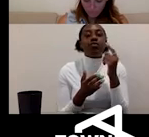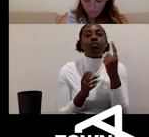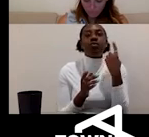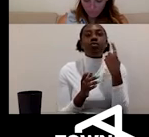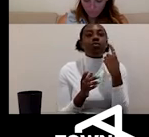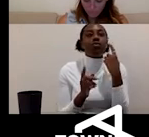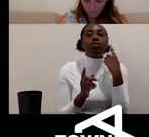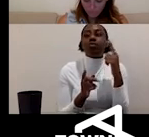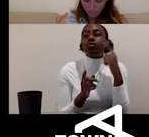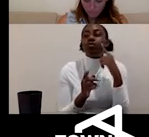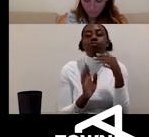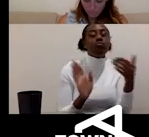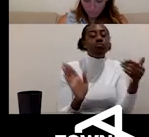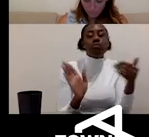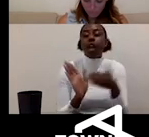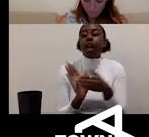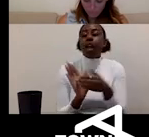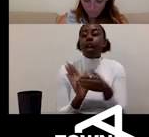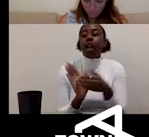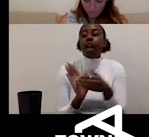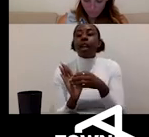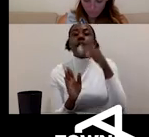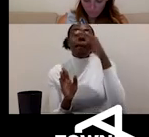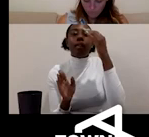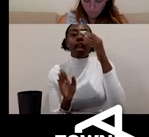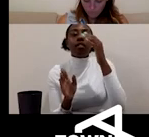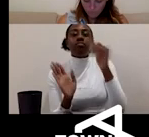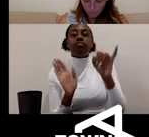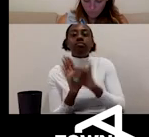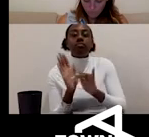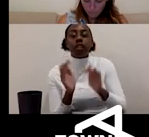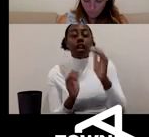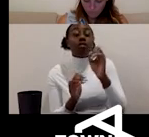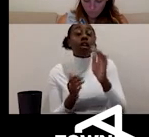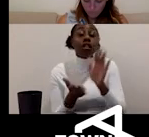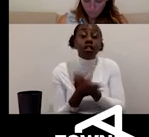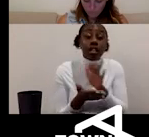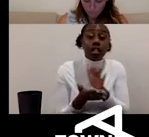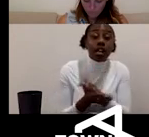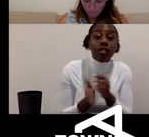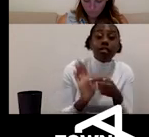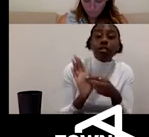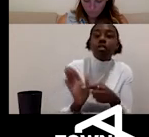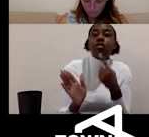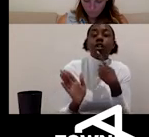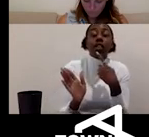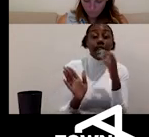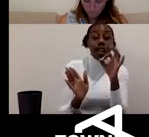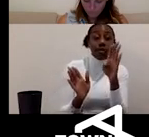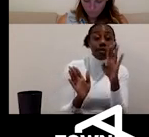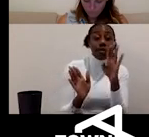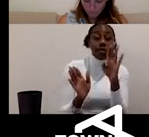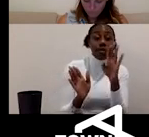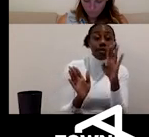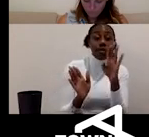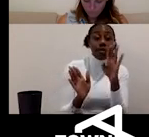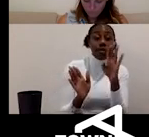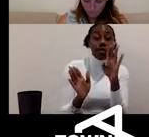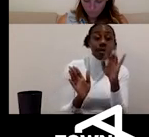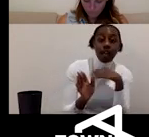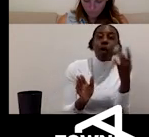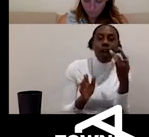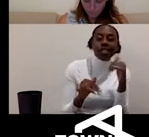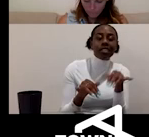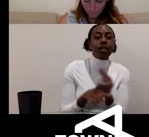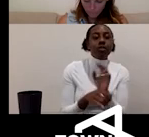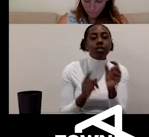basically show us that the FBI is lying, right? Because not only are these terms still in existence, right? But when they